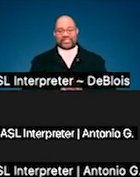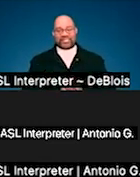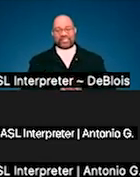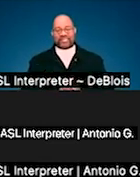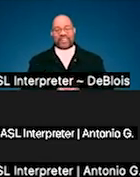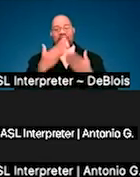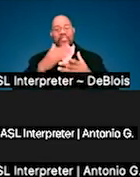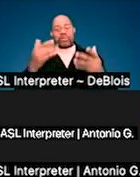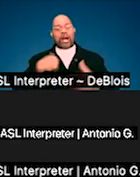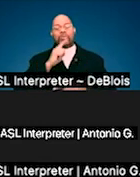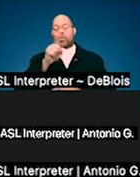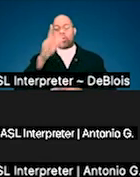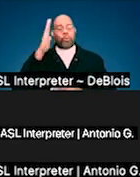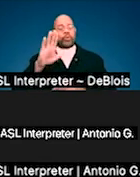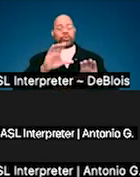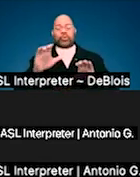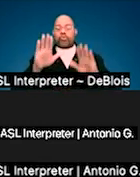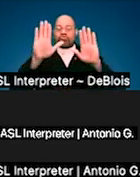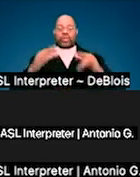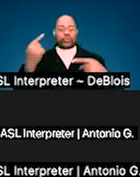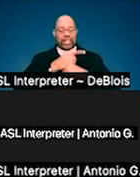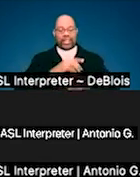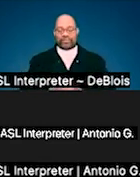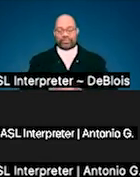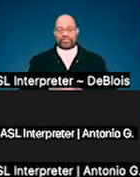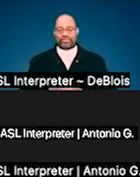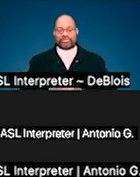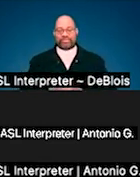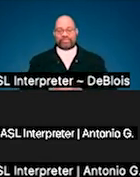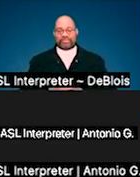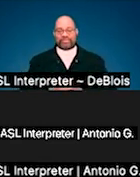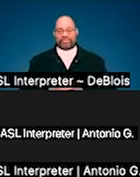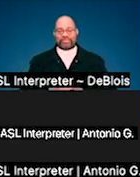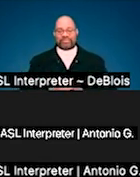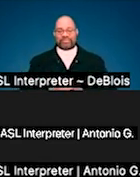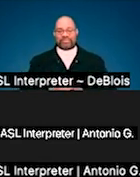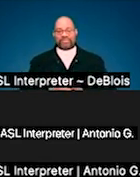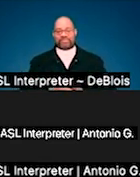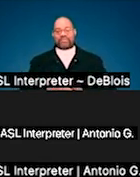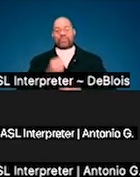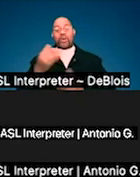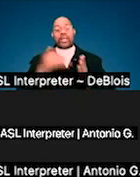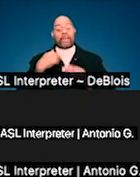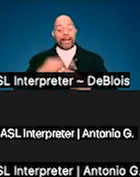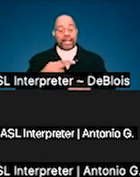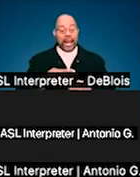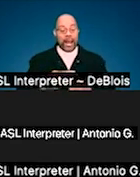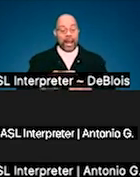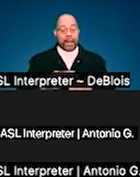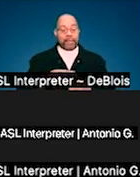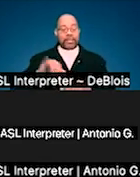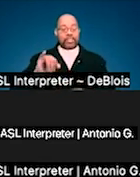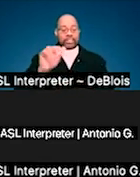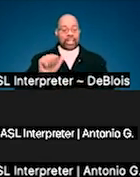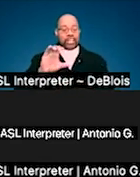Thank you so much. And I'm sure you're going to do great today. I'll try. So again, my name is Jessica Chung.